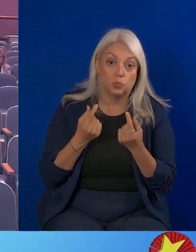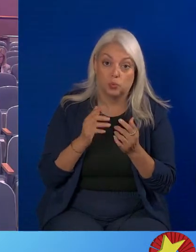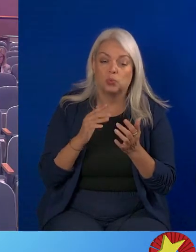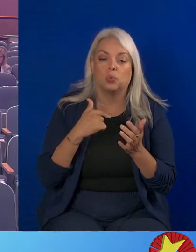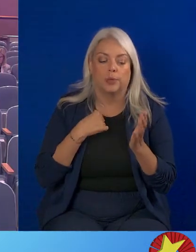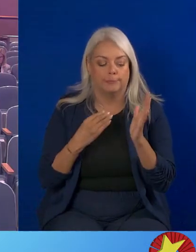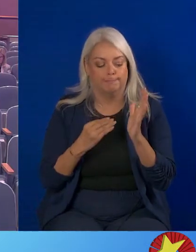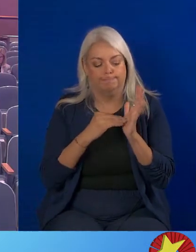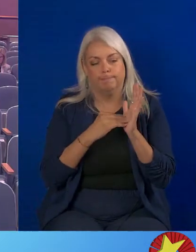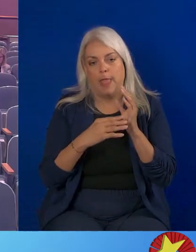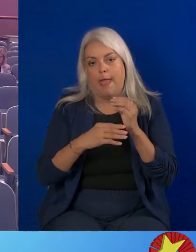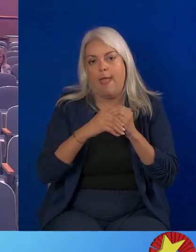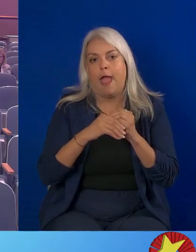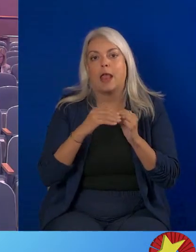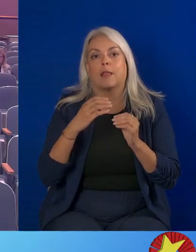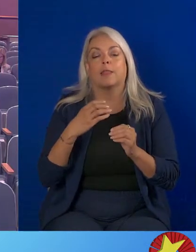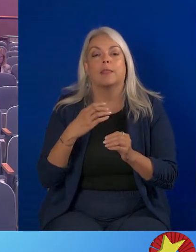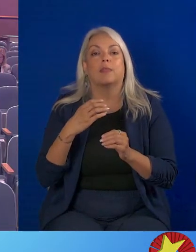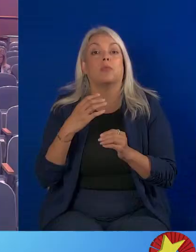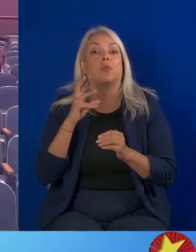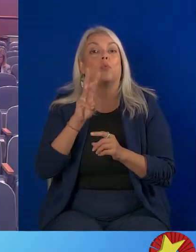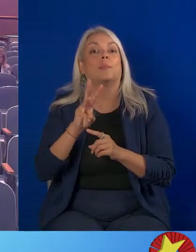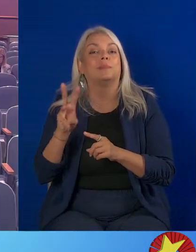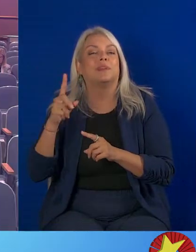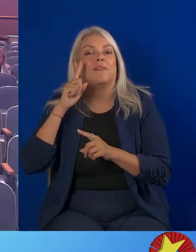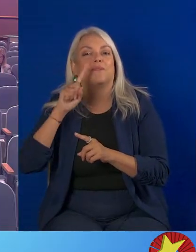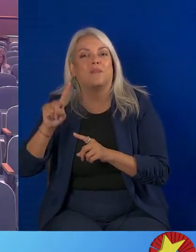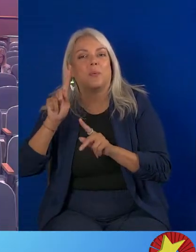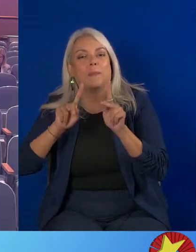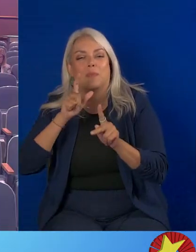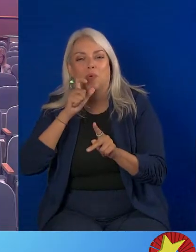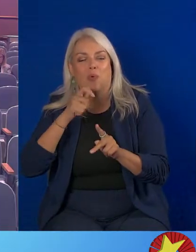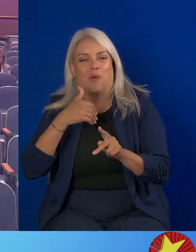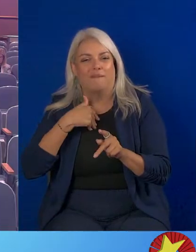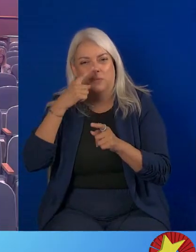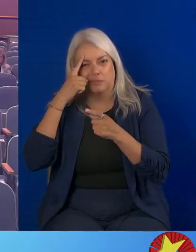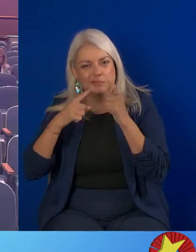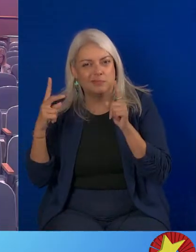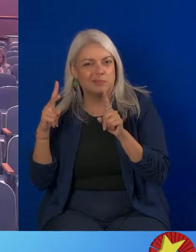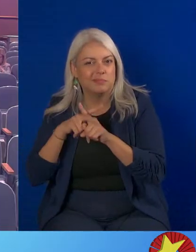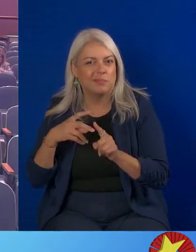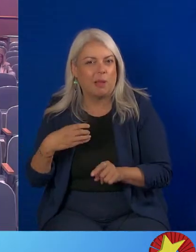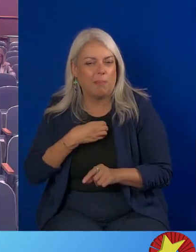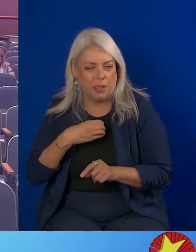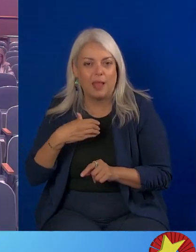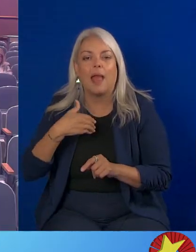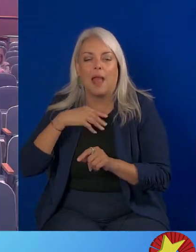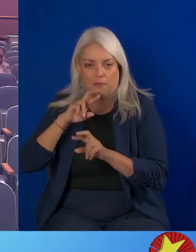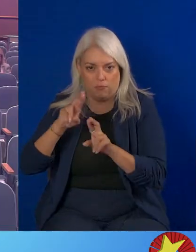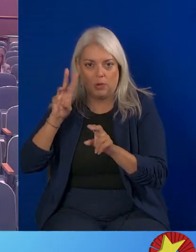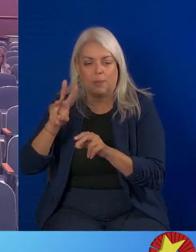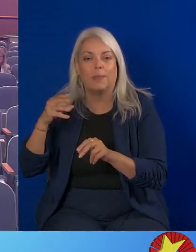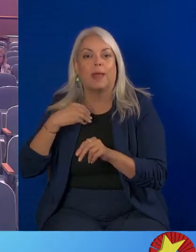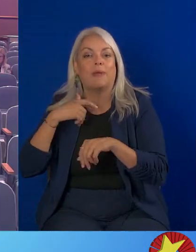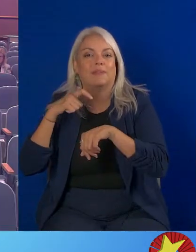noting the complaints portal, we're directing people to the complaints portal, and we're setting a timeline.